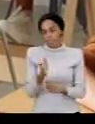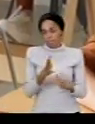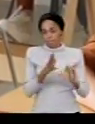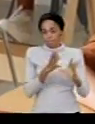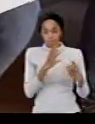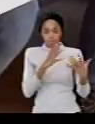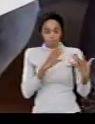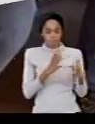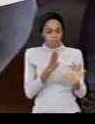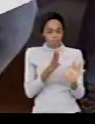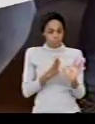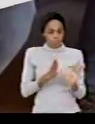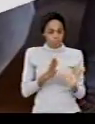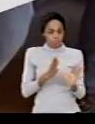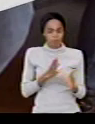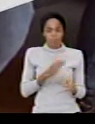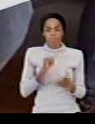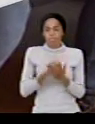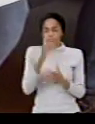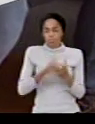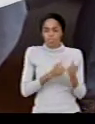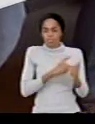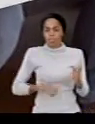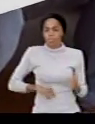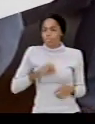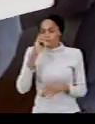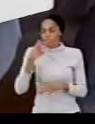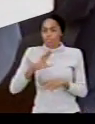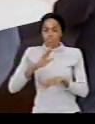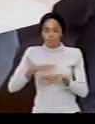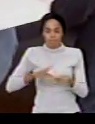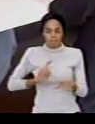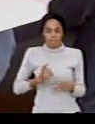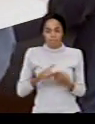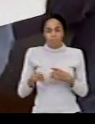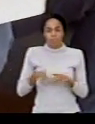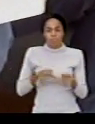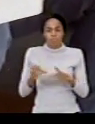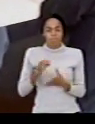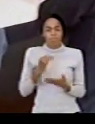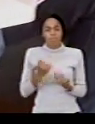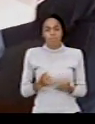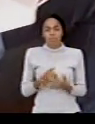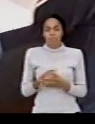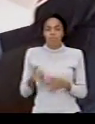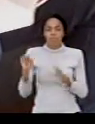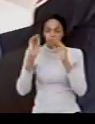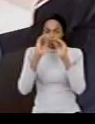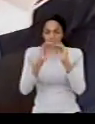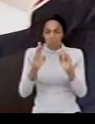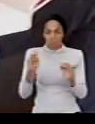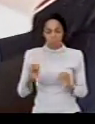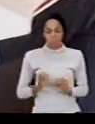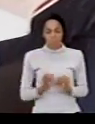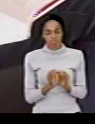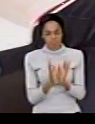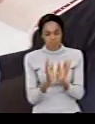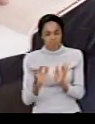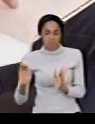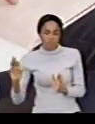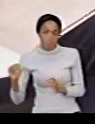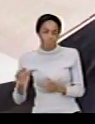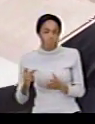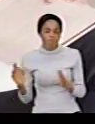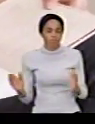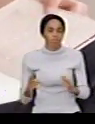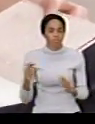telling us to do. We've gone out, we've evangelized them. And then we enlighten them, we educate them. We encourage them to endure. Now